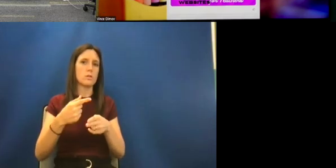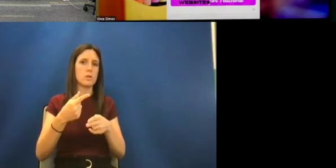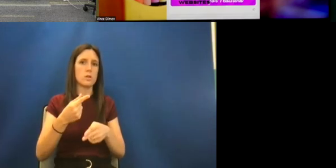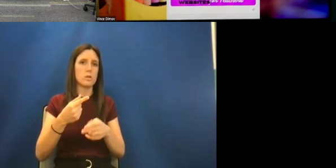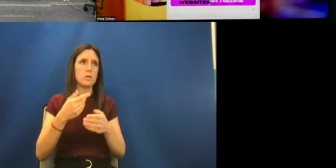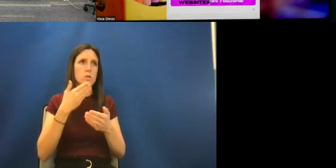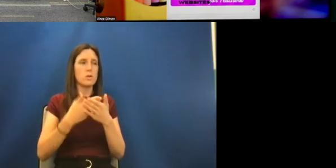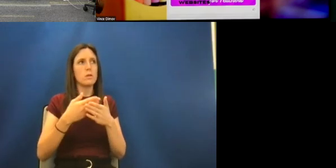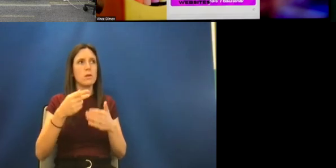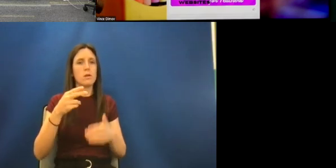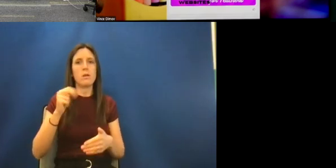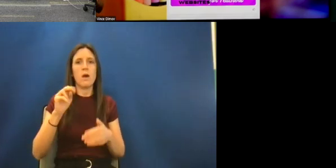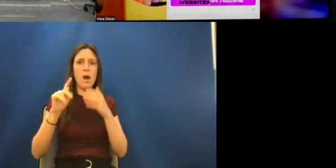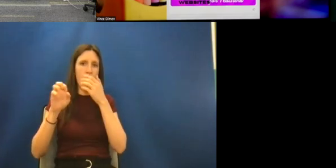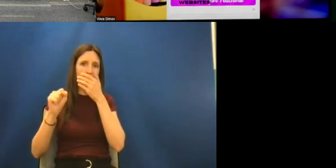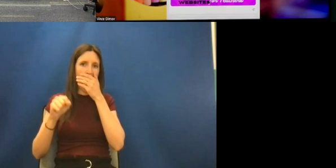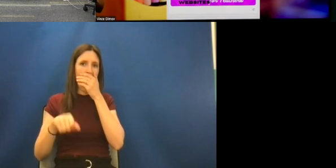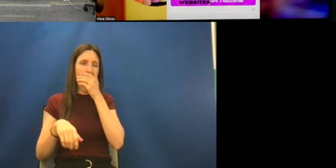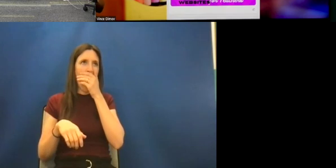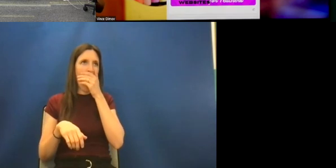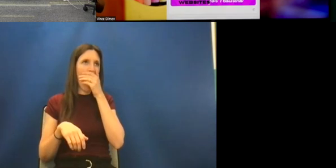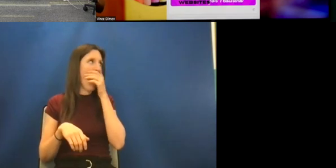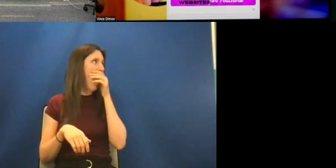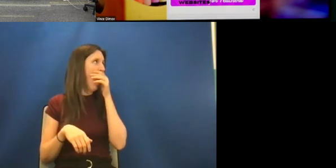he's writing on his screen.